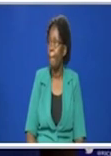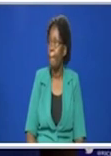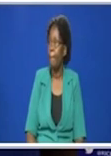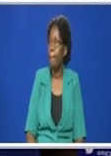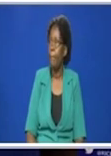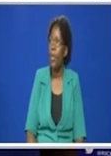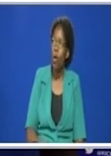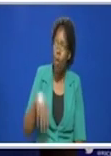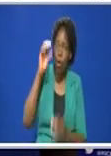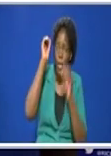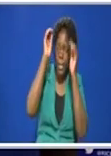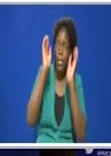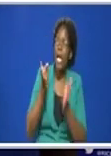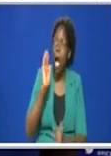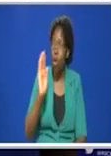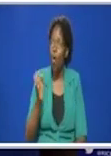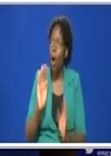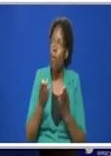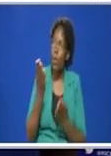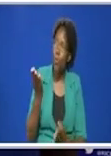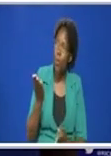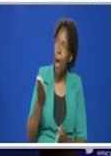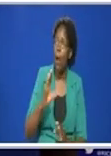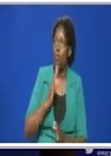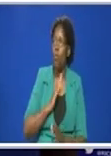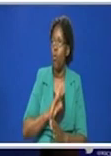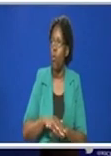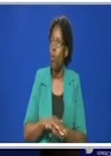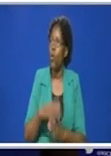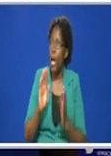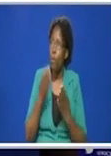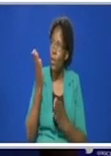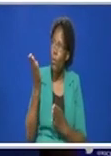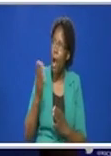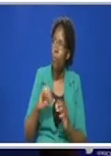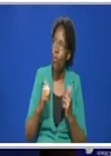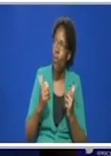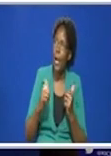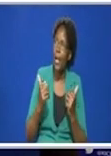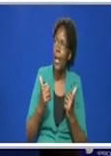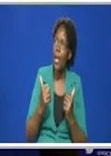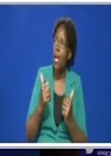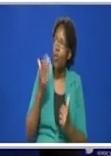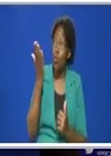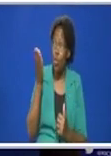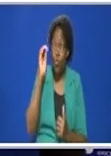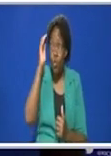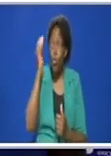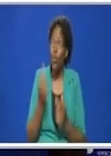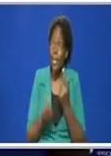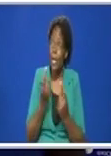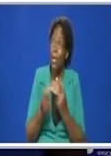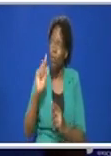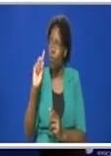Malim, hello, how are you? I'm good, how are you? I'm very well, as you can see. Inyama. You know, in the kitchen. So